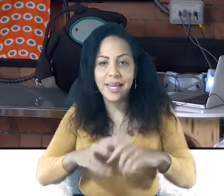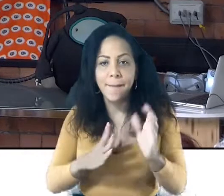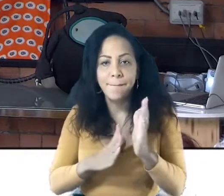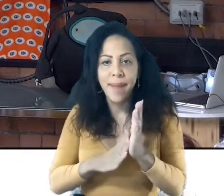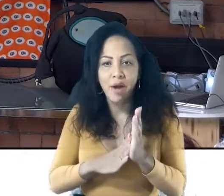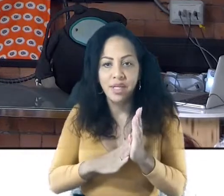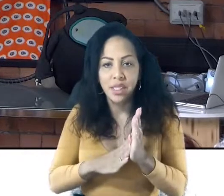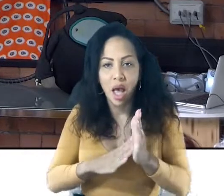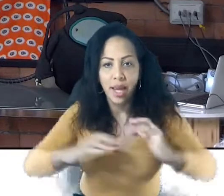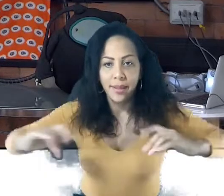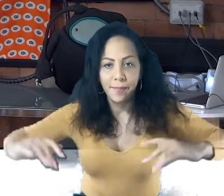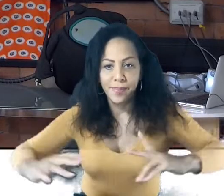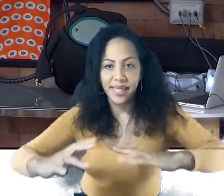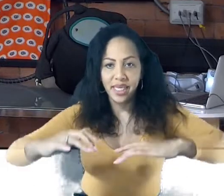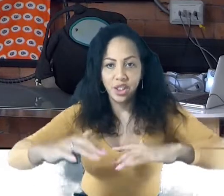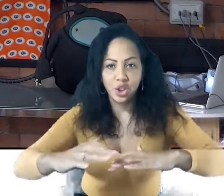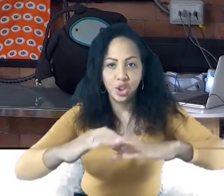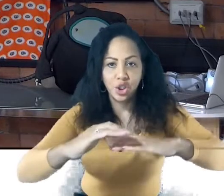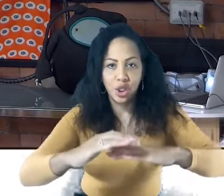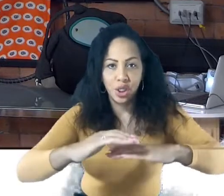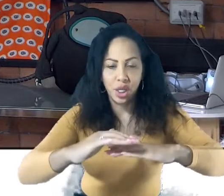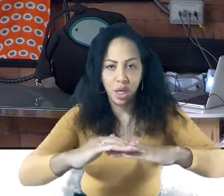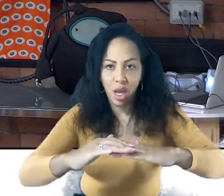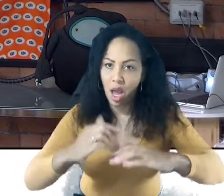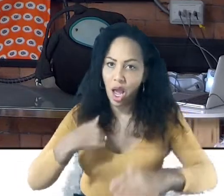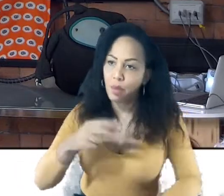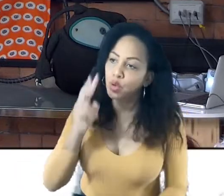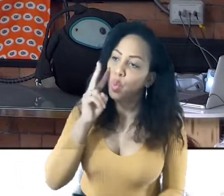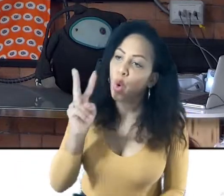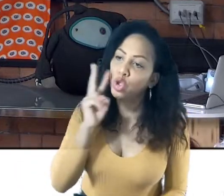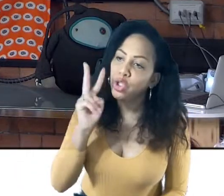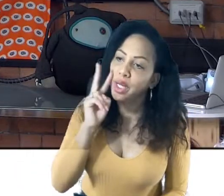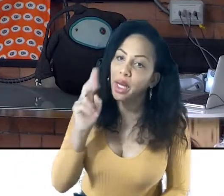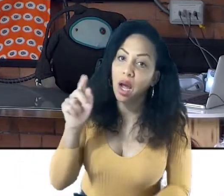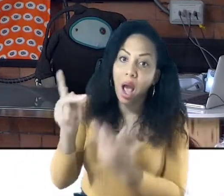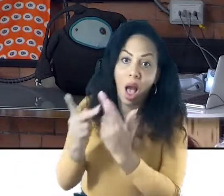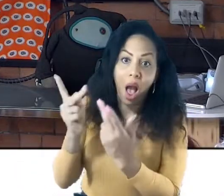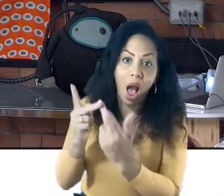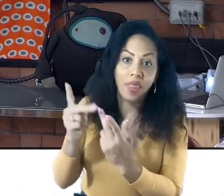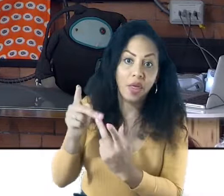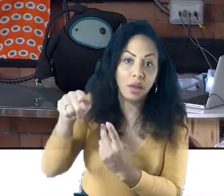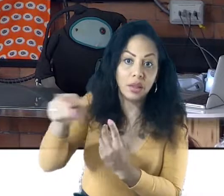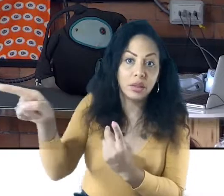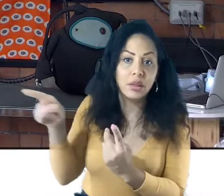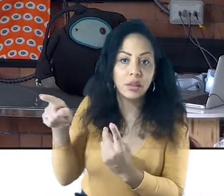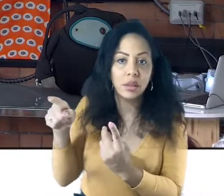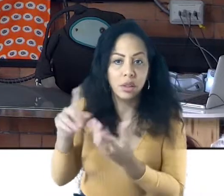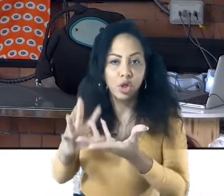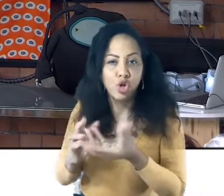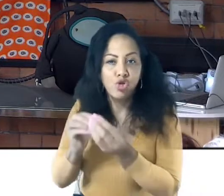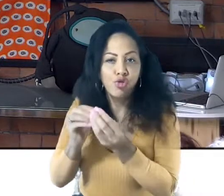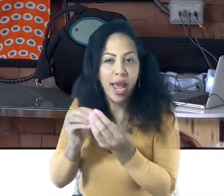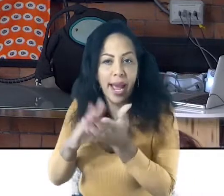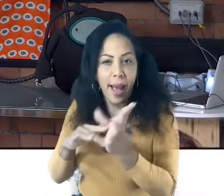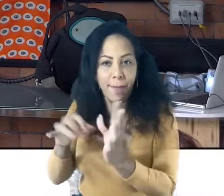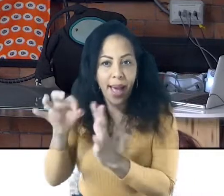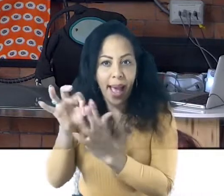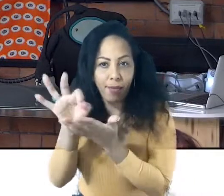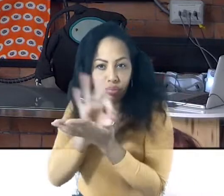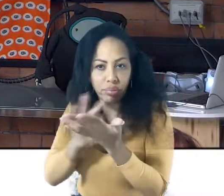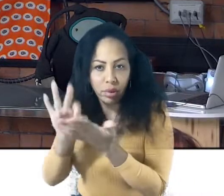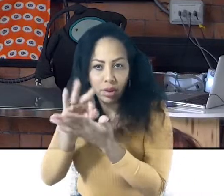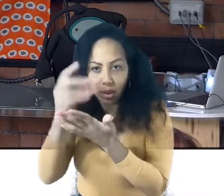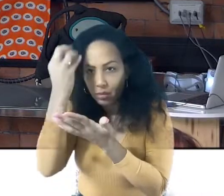people use the map, and realising that through this process